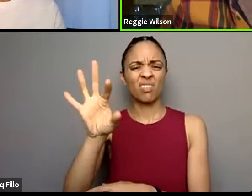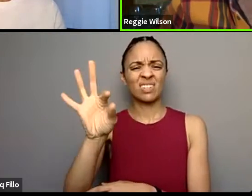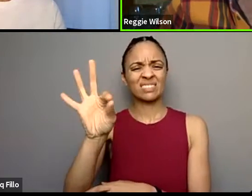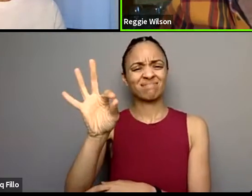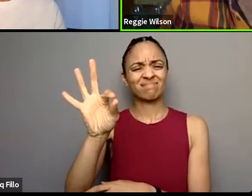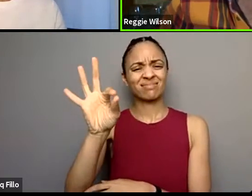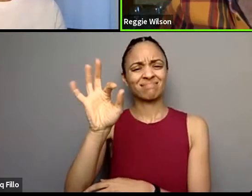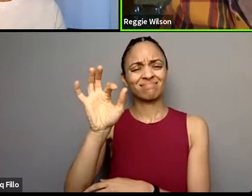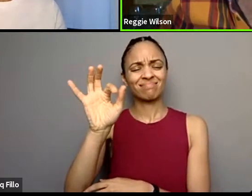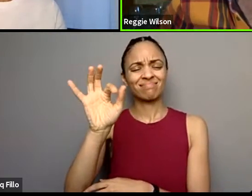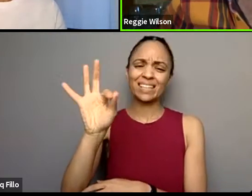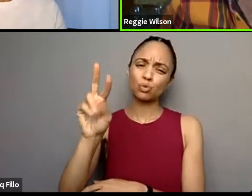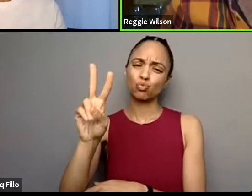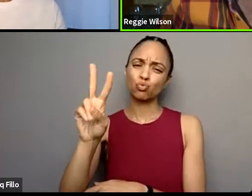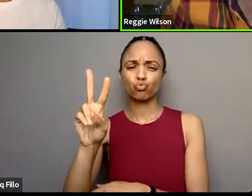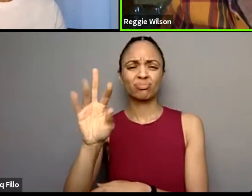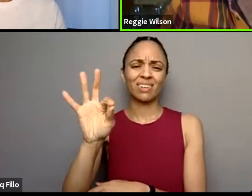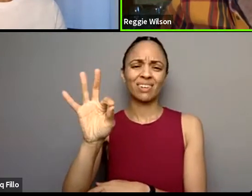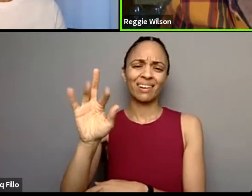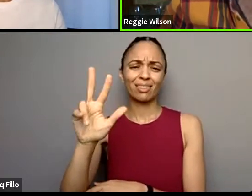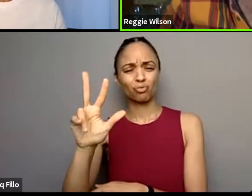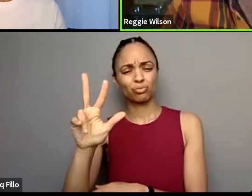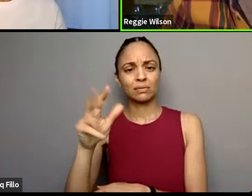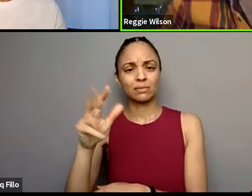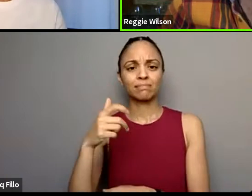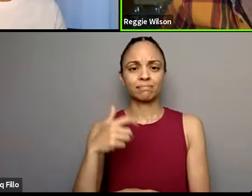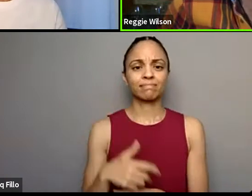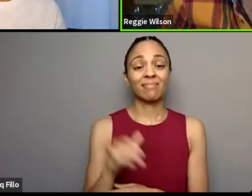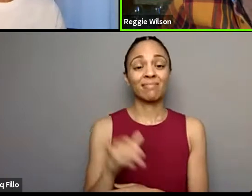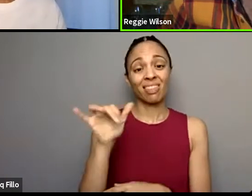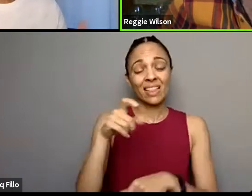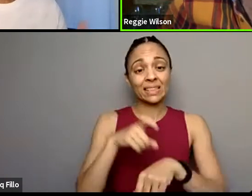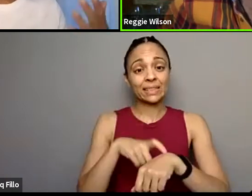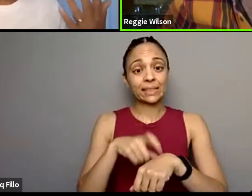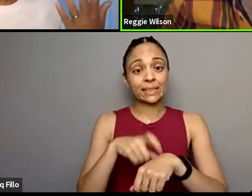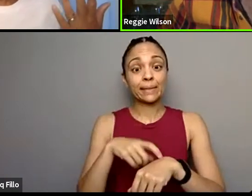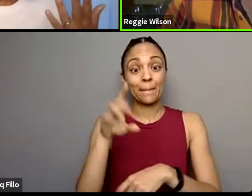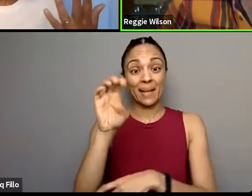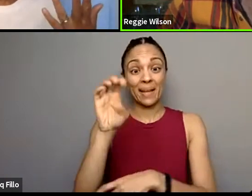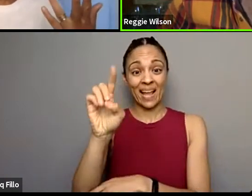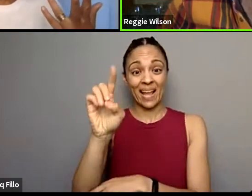maybe it was just after that, because Edessa Weeks was in my company.